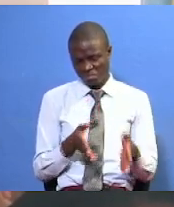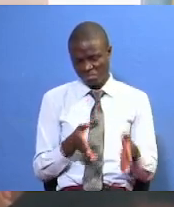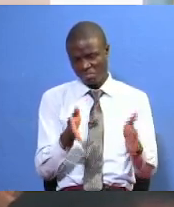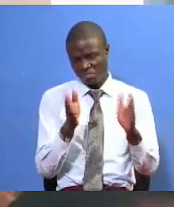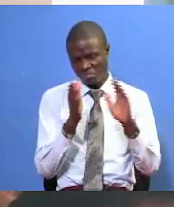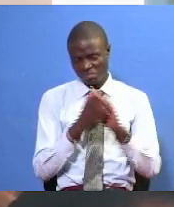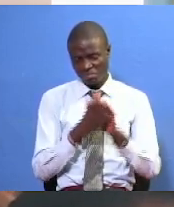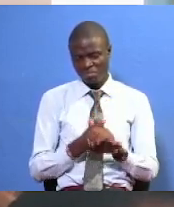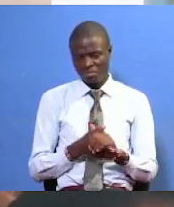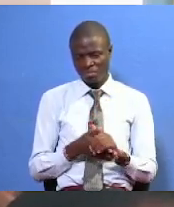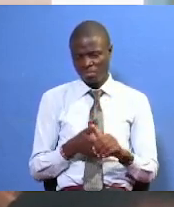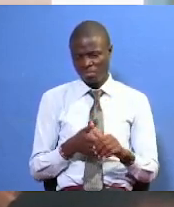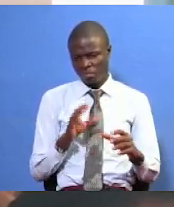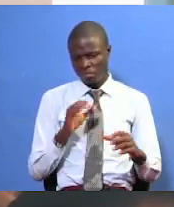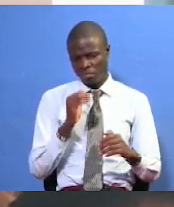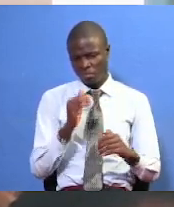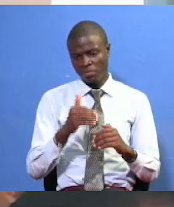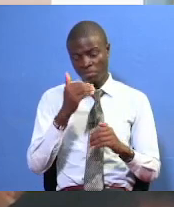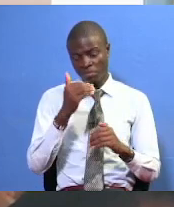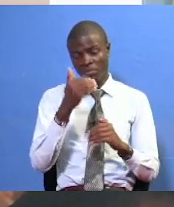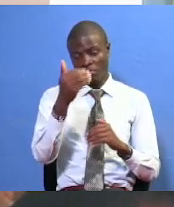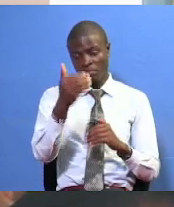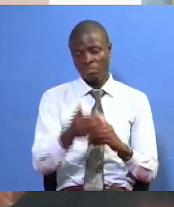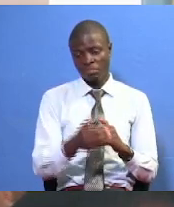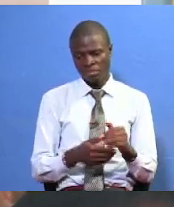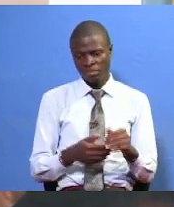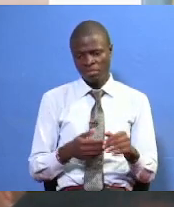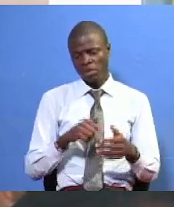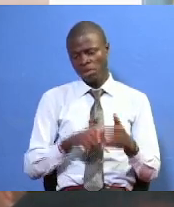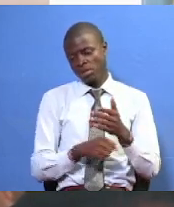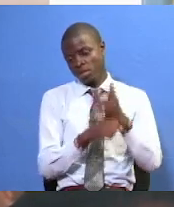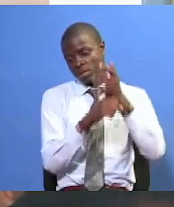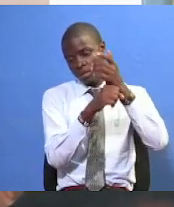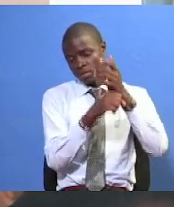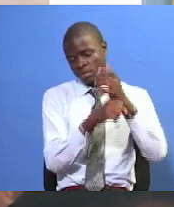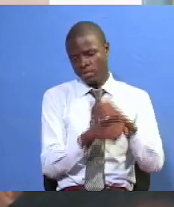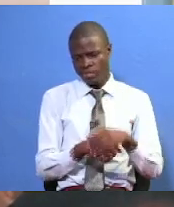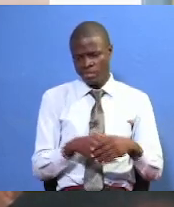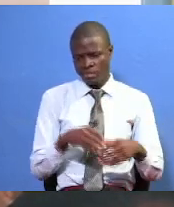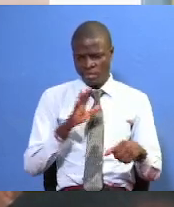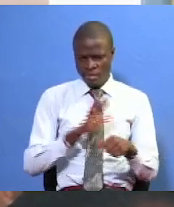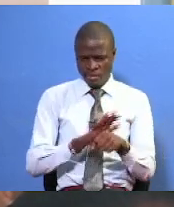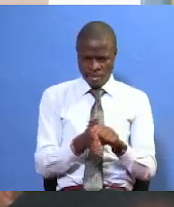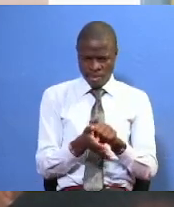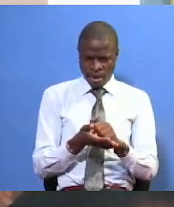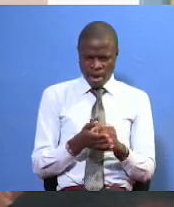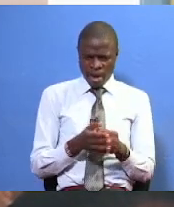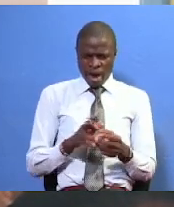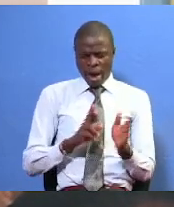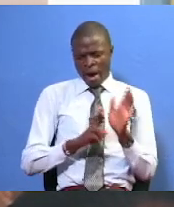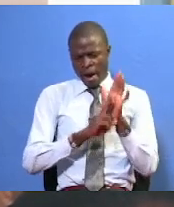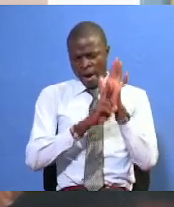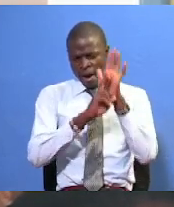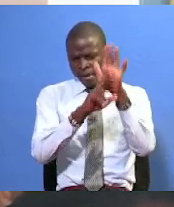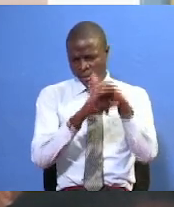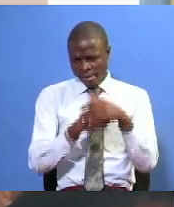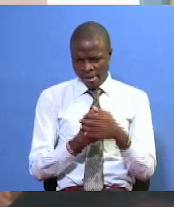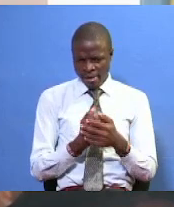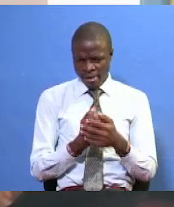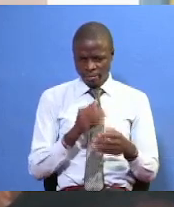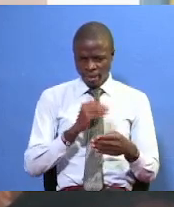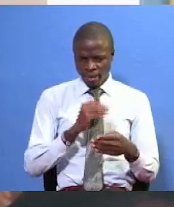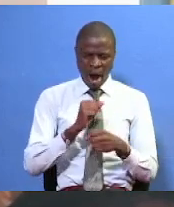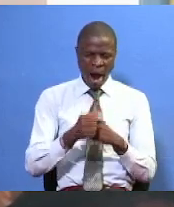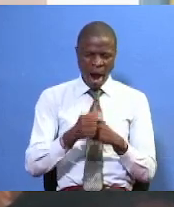for continued and renewed support in, among other areas, research funding, promotion